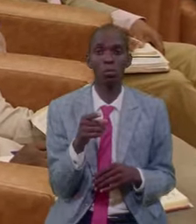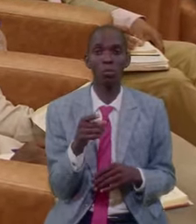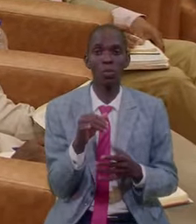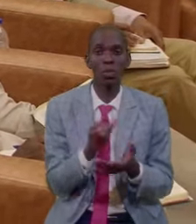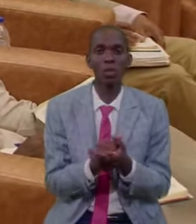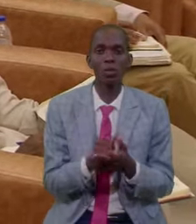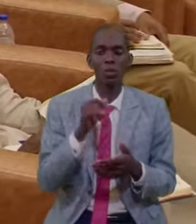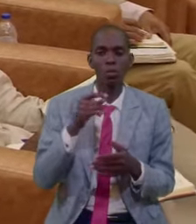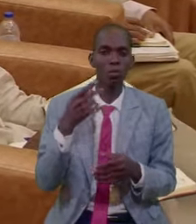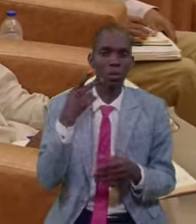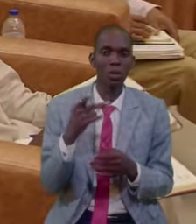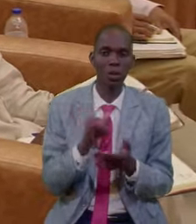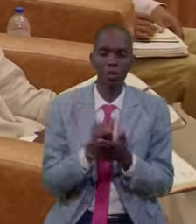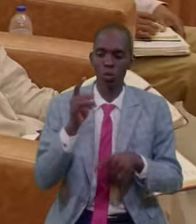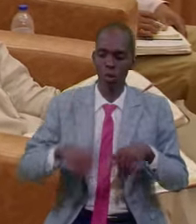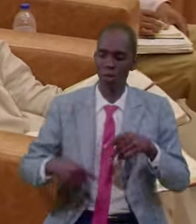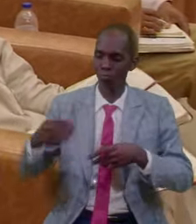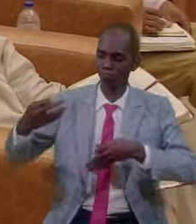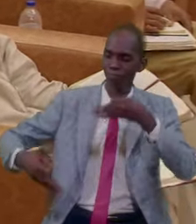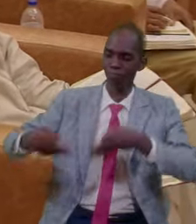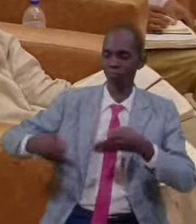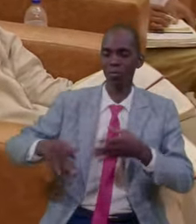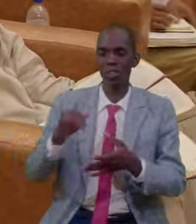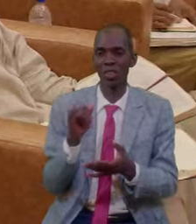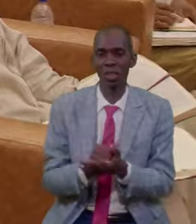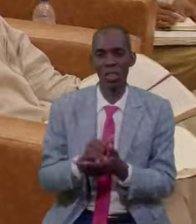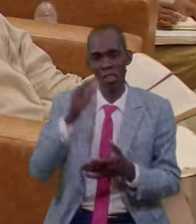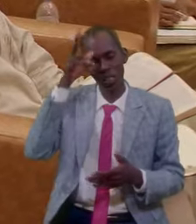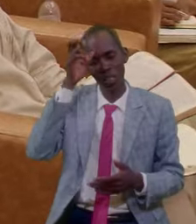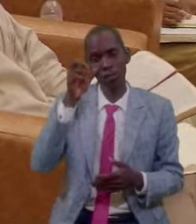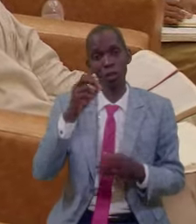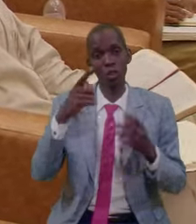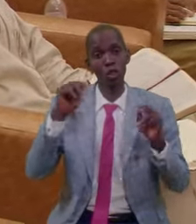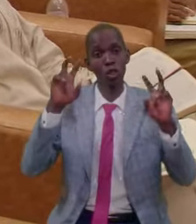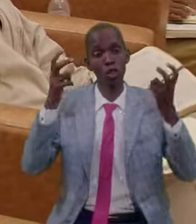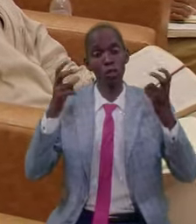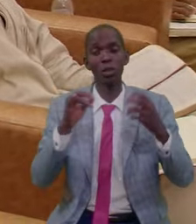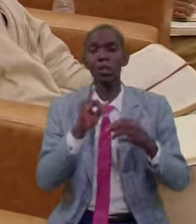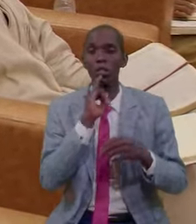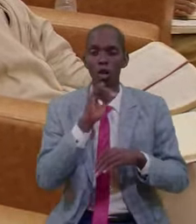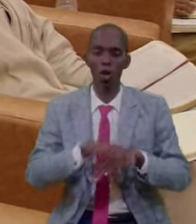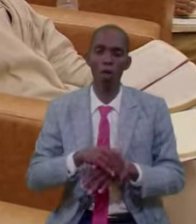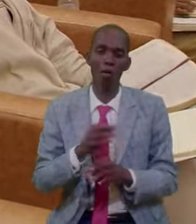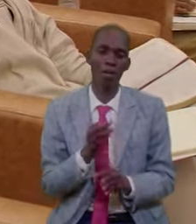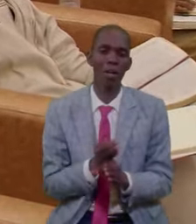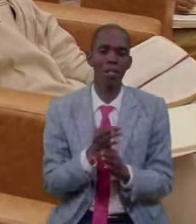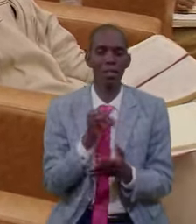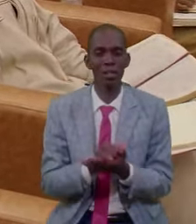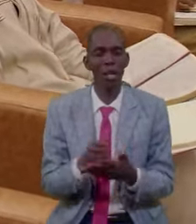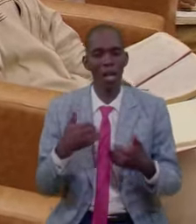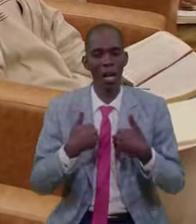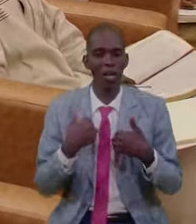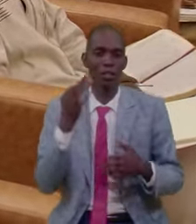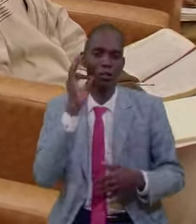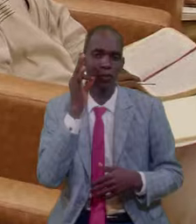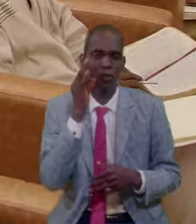those devils and then make you go free. We're talking about faith that has proof, faith